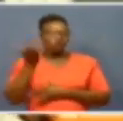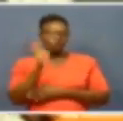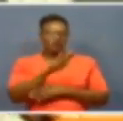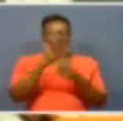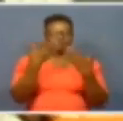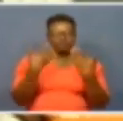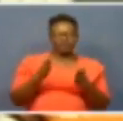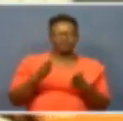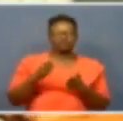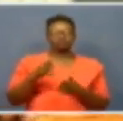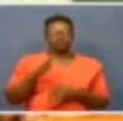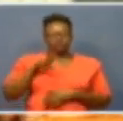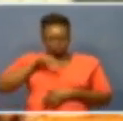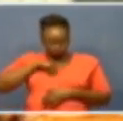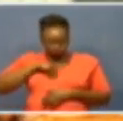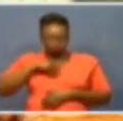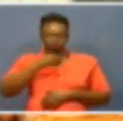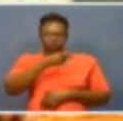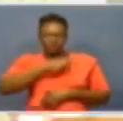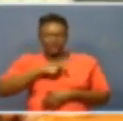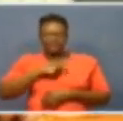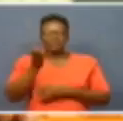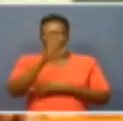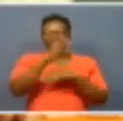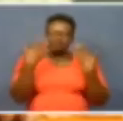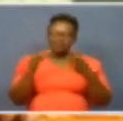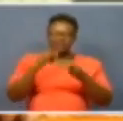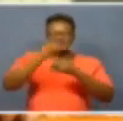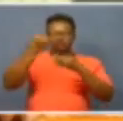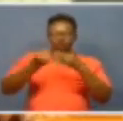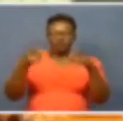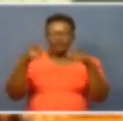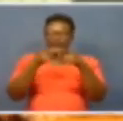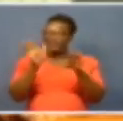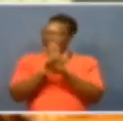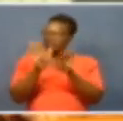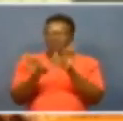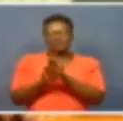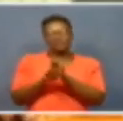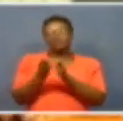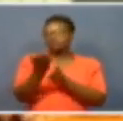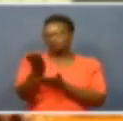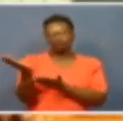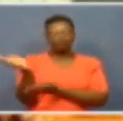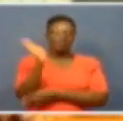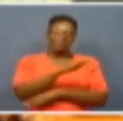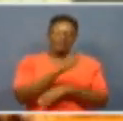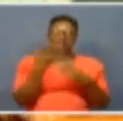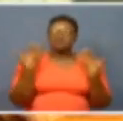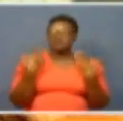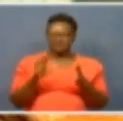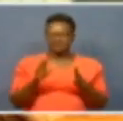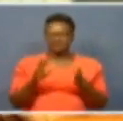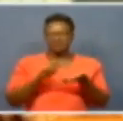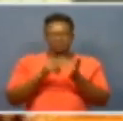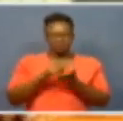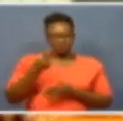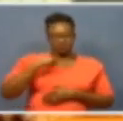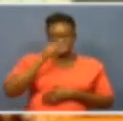badges for IEBC, the insurance cards. So all the assets were returned, and as far as the commission is